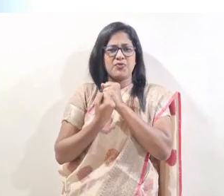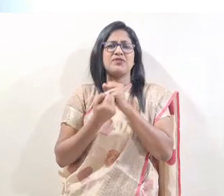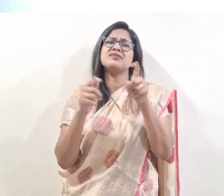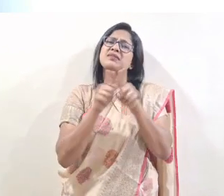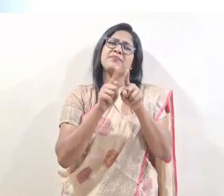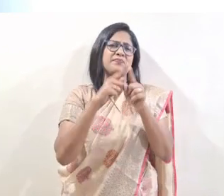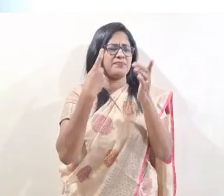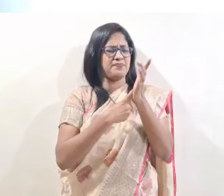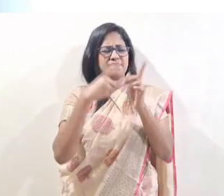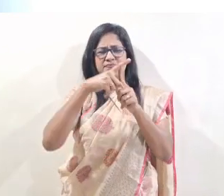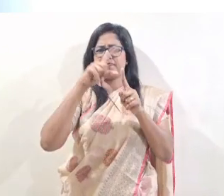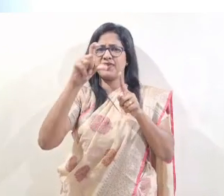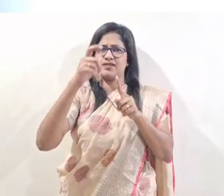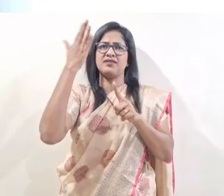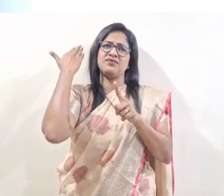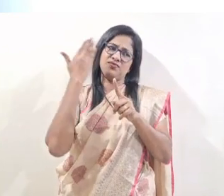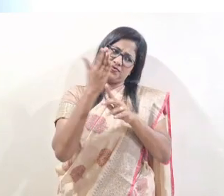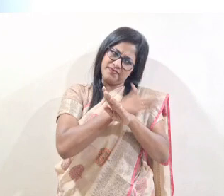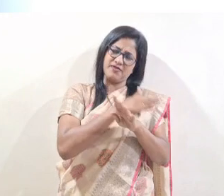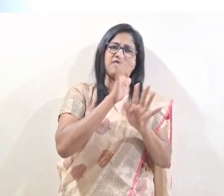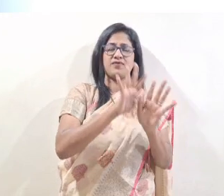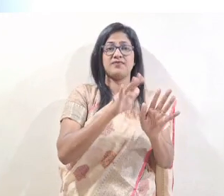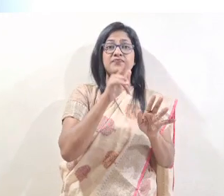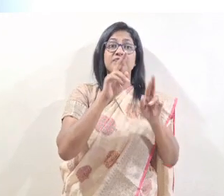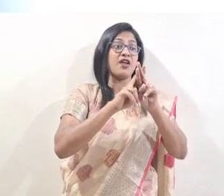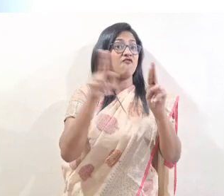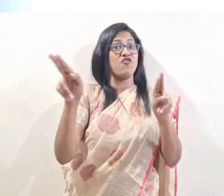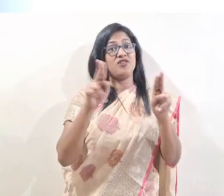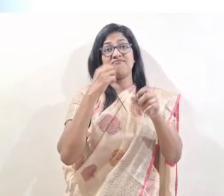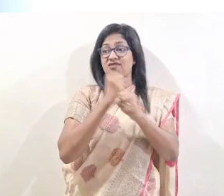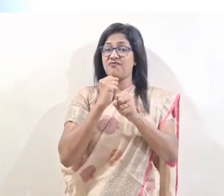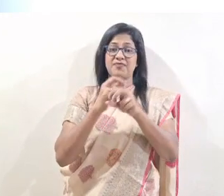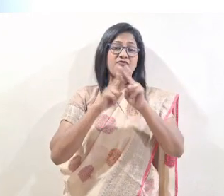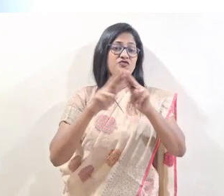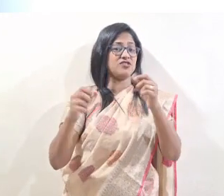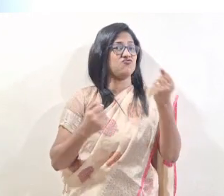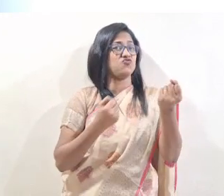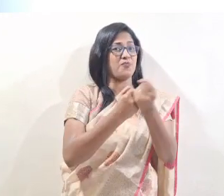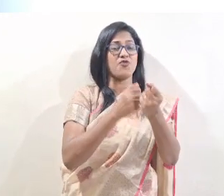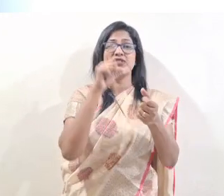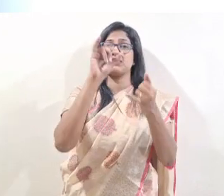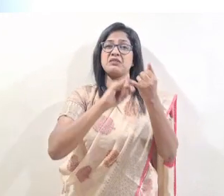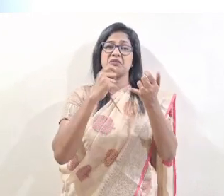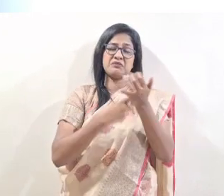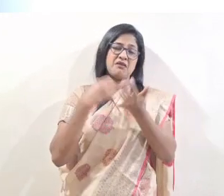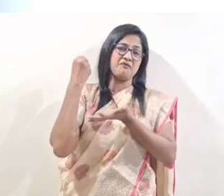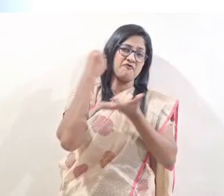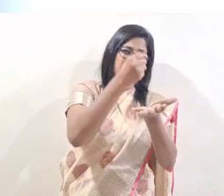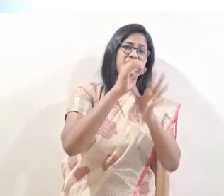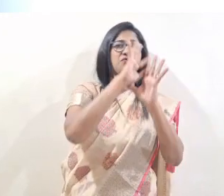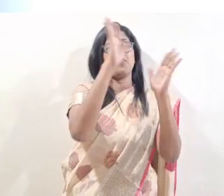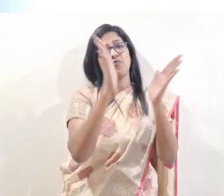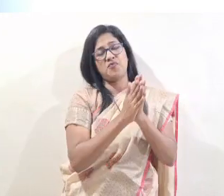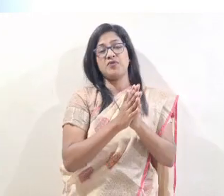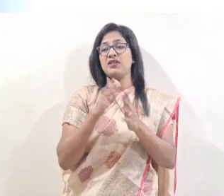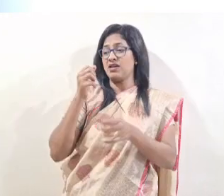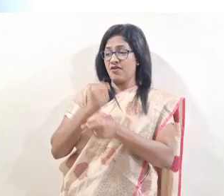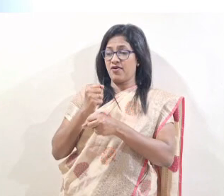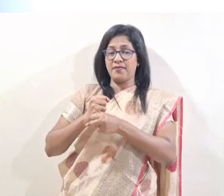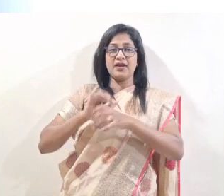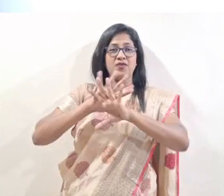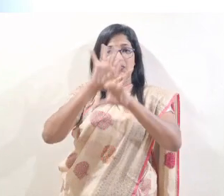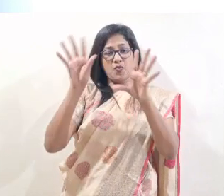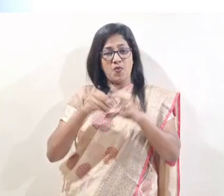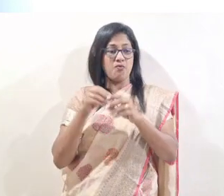like RTC was also parallel to us, they were getting a full support from the government. They have CSR funds, all those things. The entire government